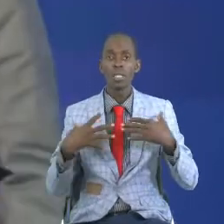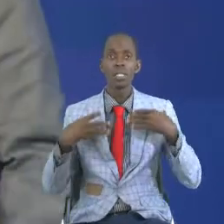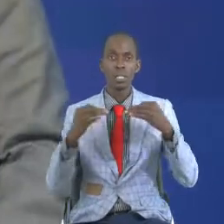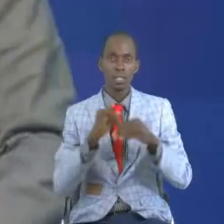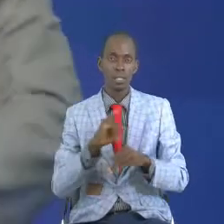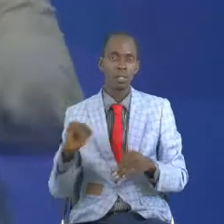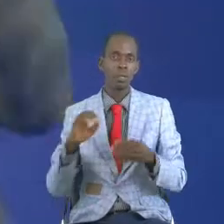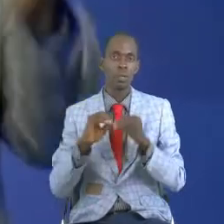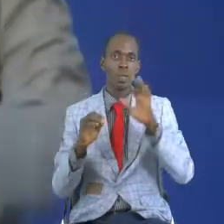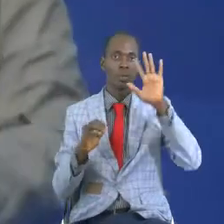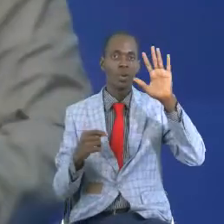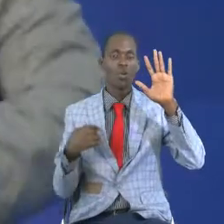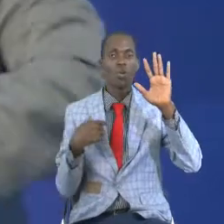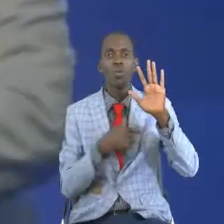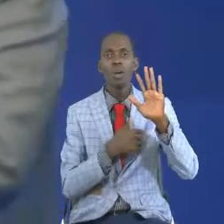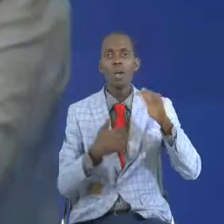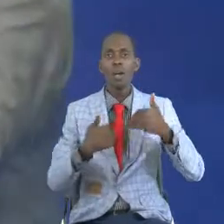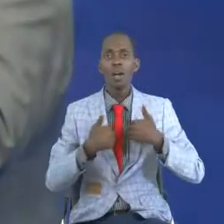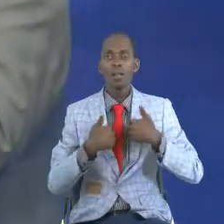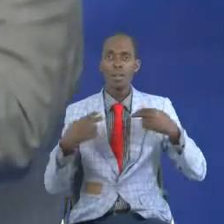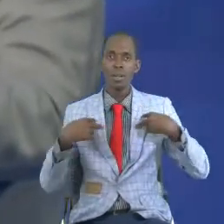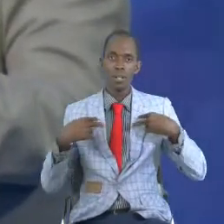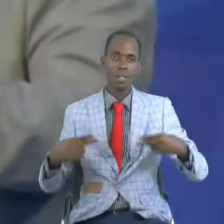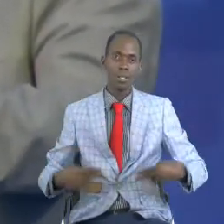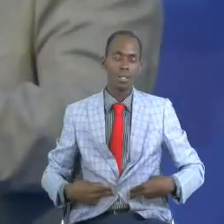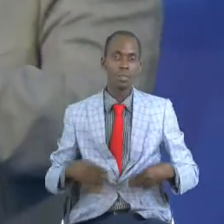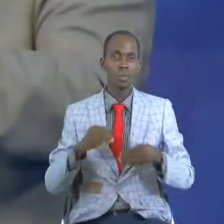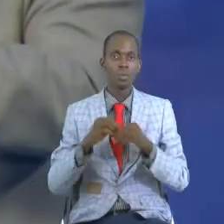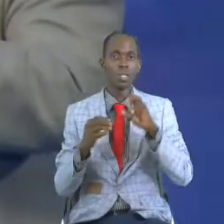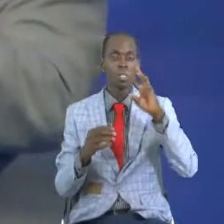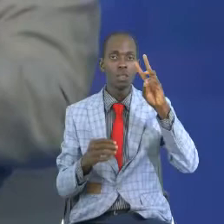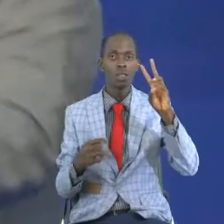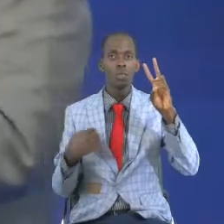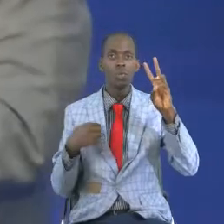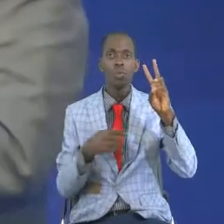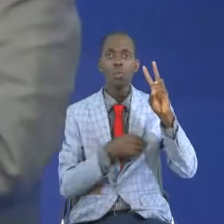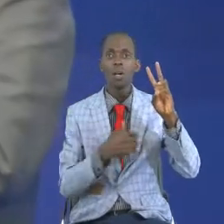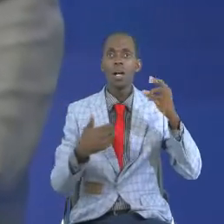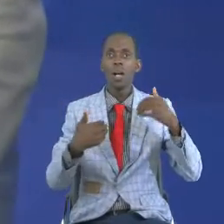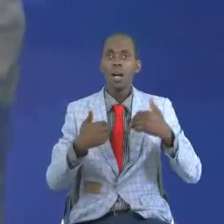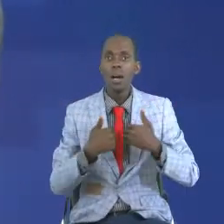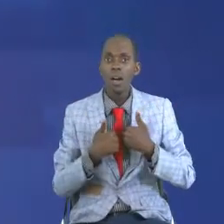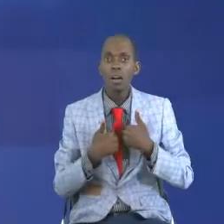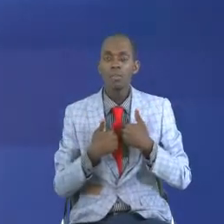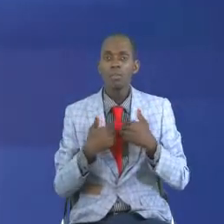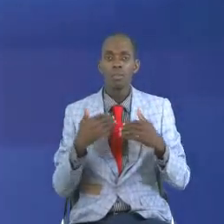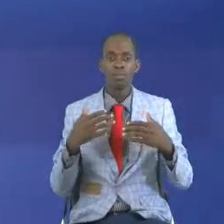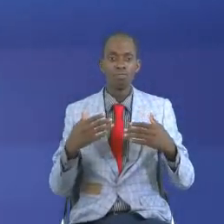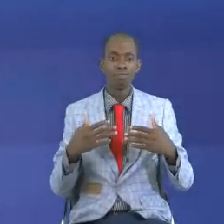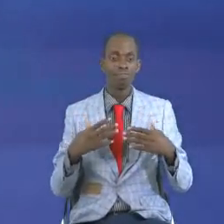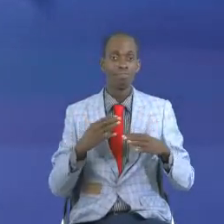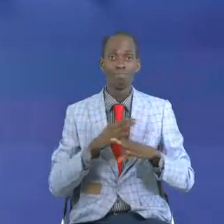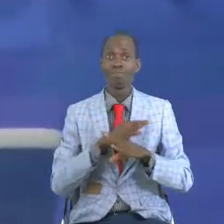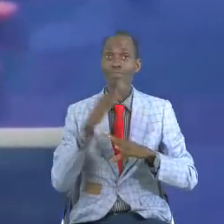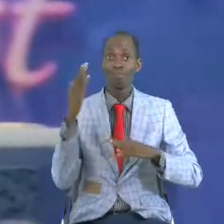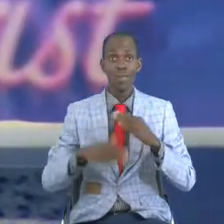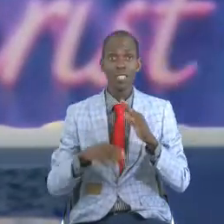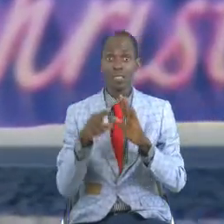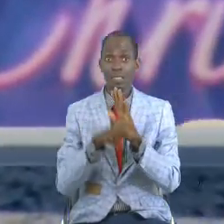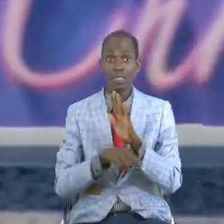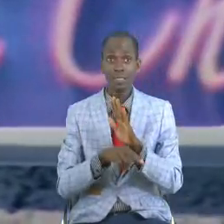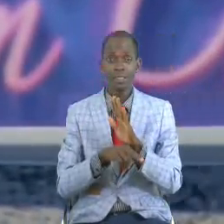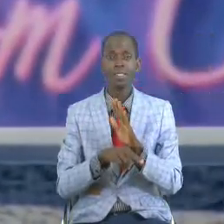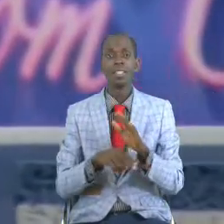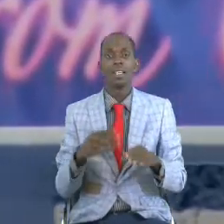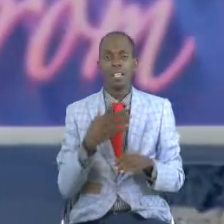five we have health number six we have wholeness and now number